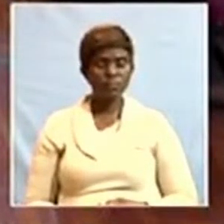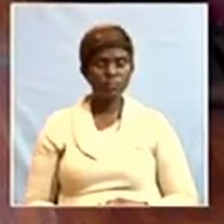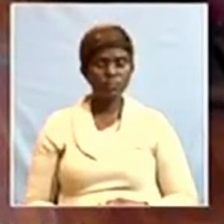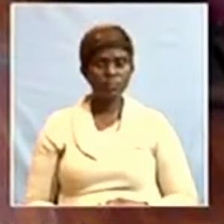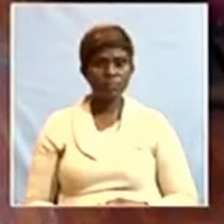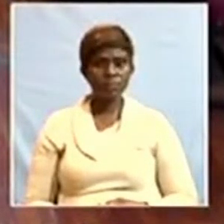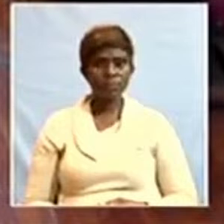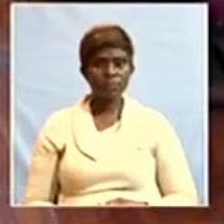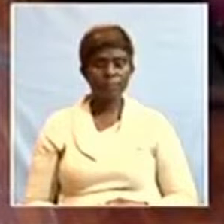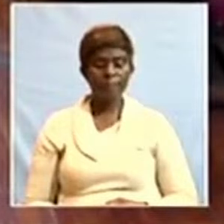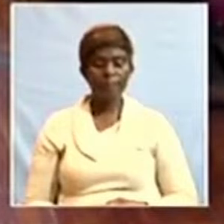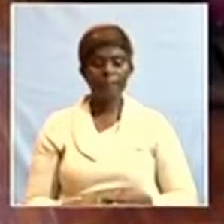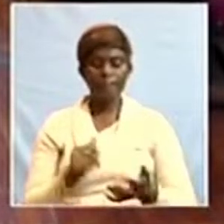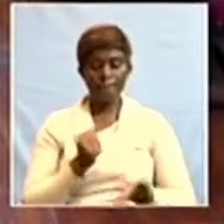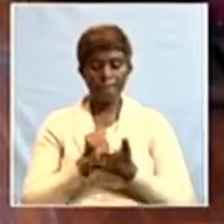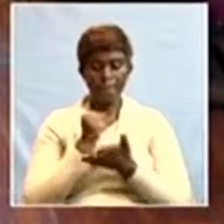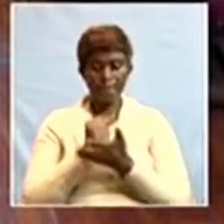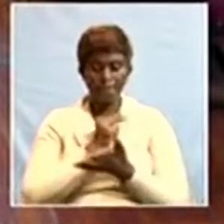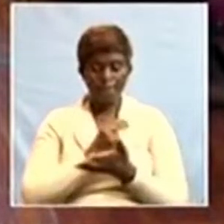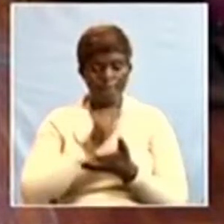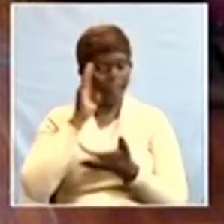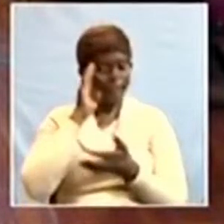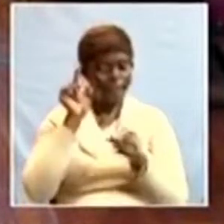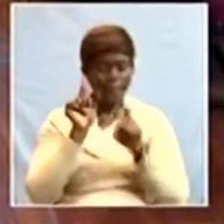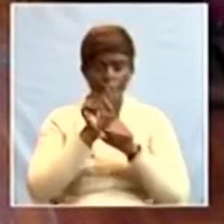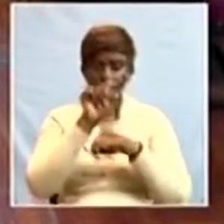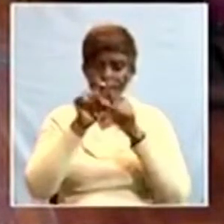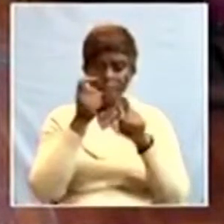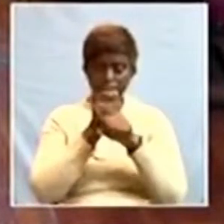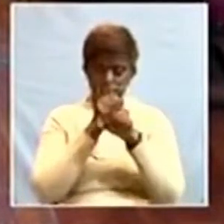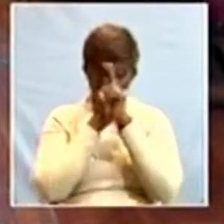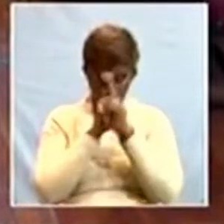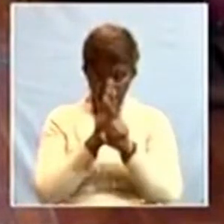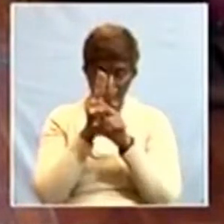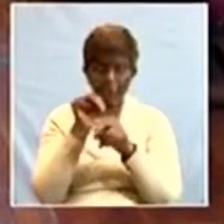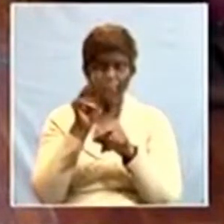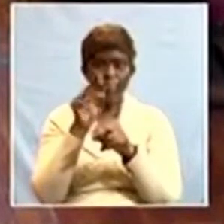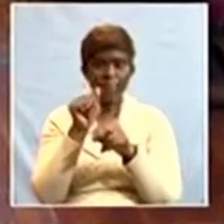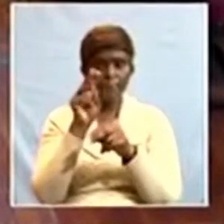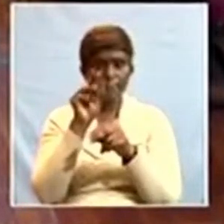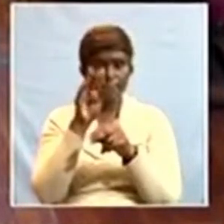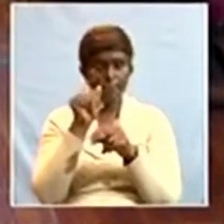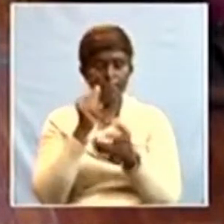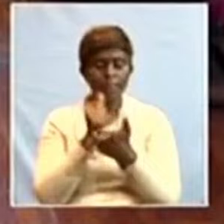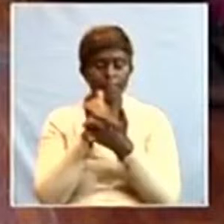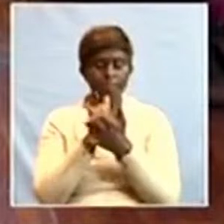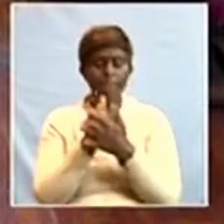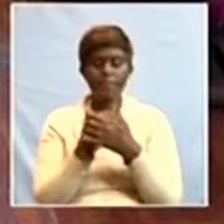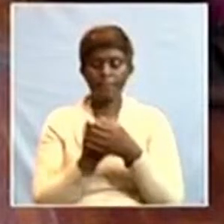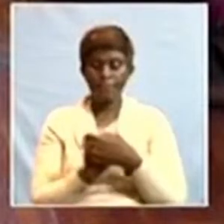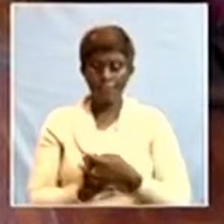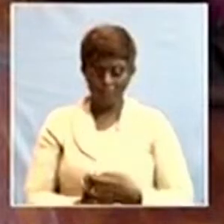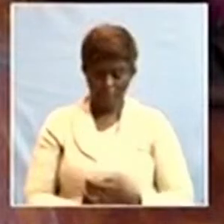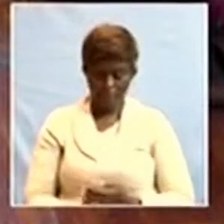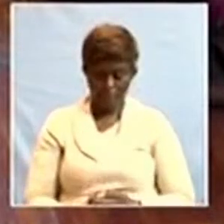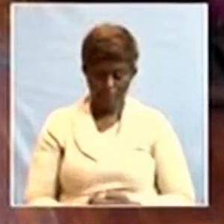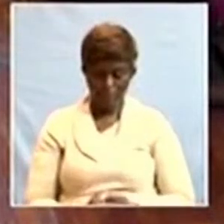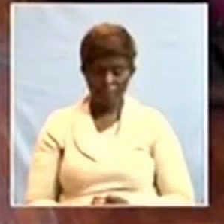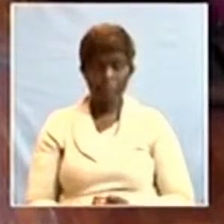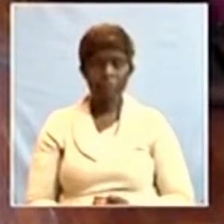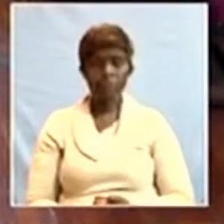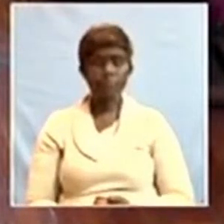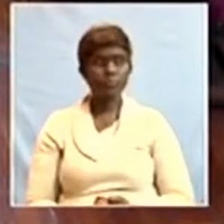Sir, help us. It's the same question from Honorable Mwamba. Can you respond to the two questions?